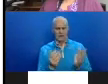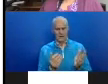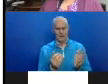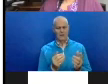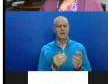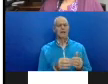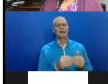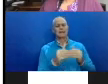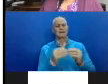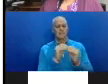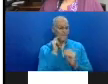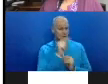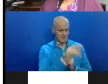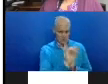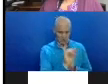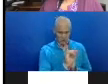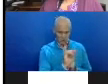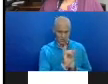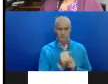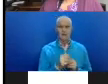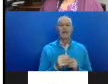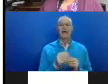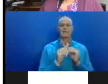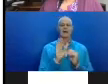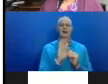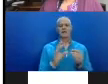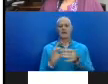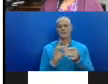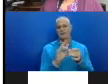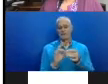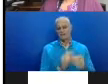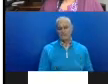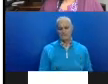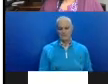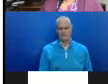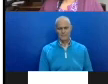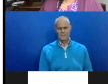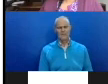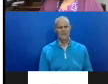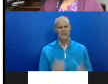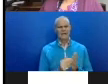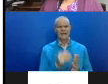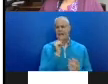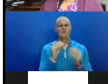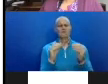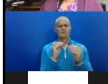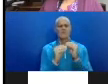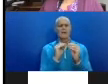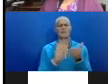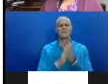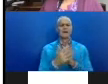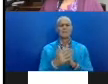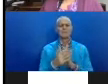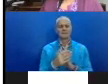to repair for him and repair for their of their relationship. But again, it's not repairing an intimate relationship. It's